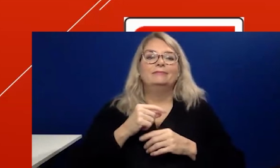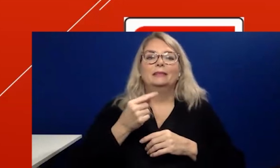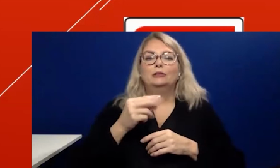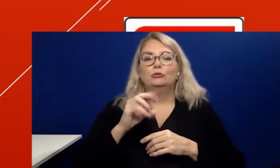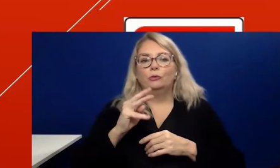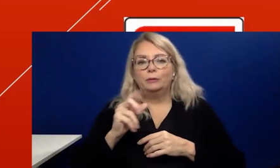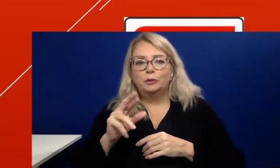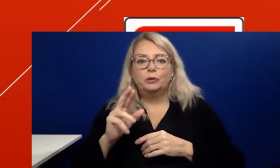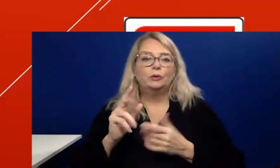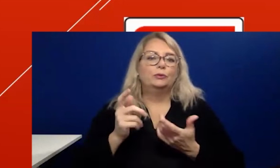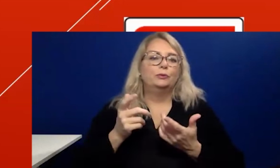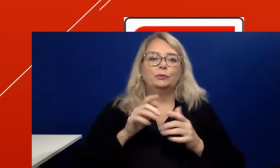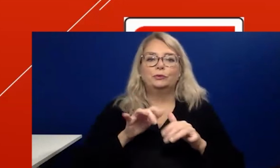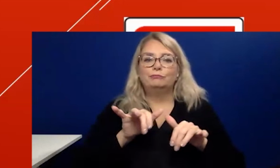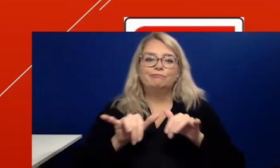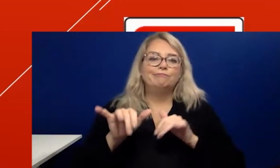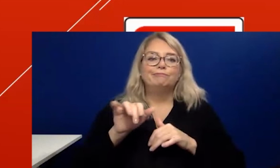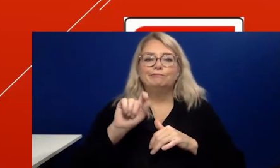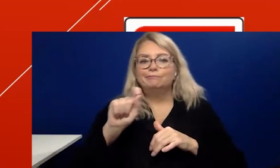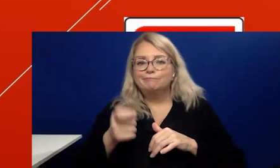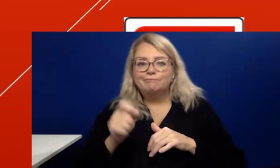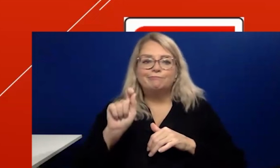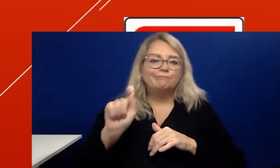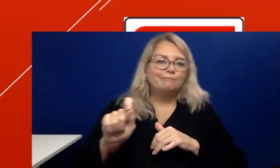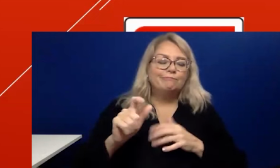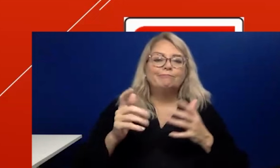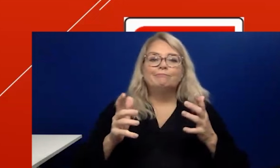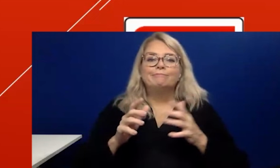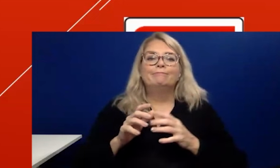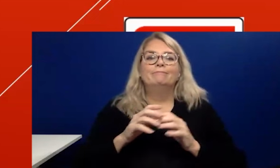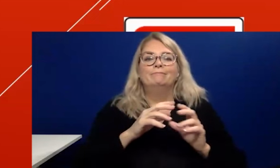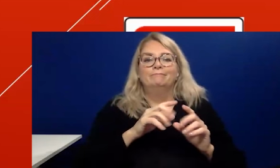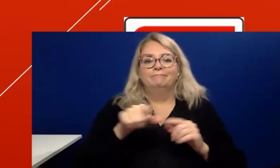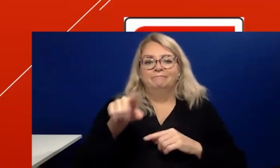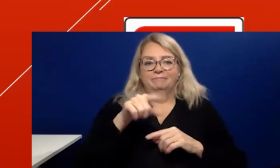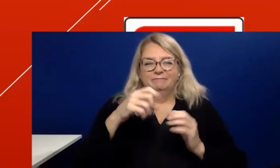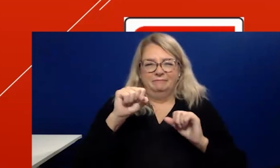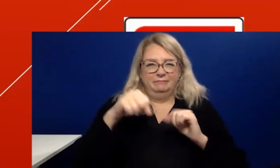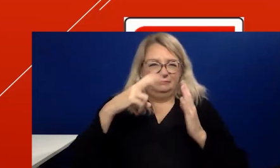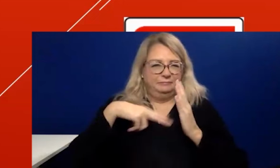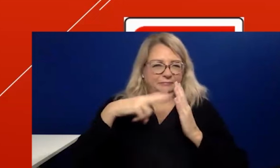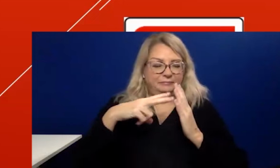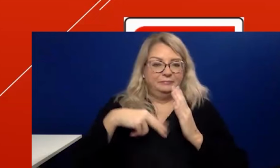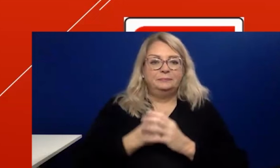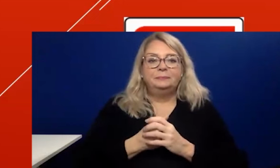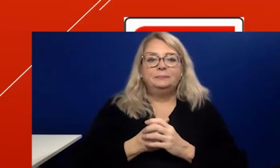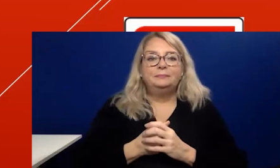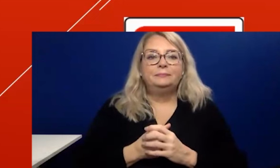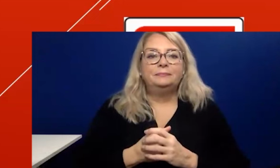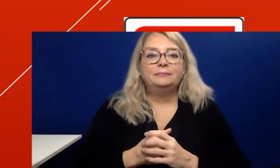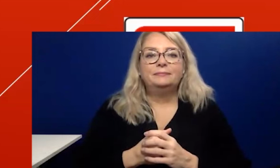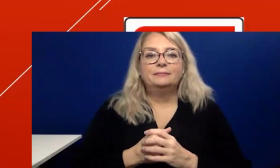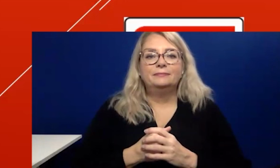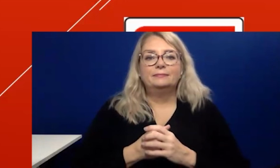Did they get them right? Horizontal analysis of income statements. This was a financial class, obviously. Horizontal analysis of